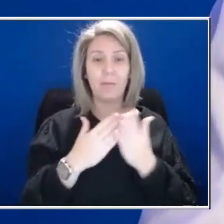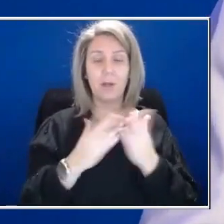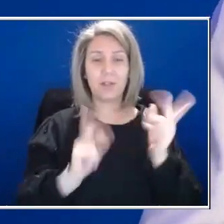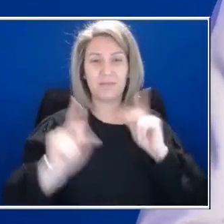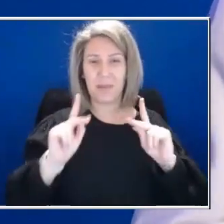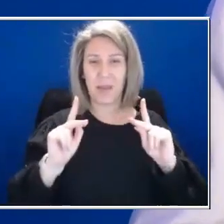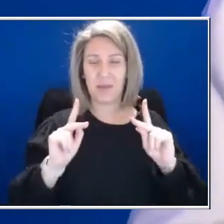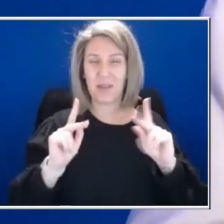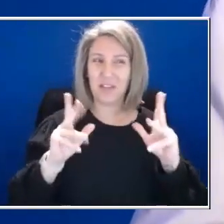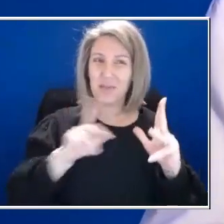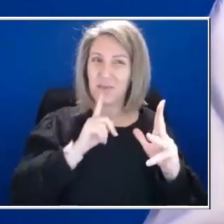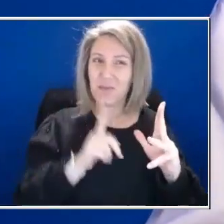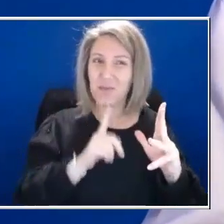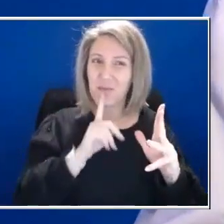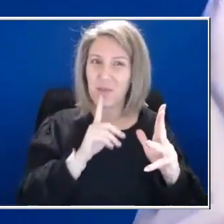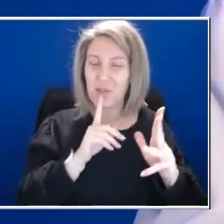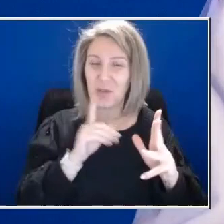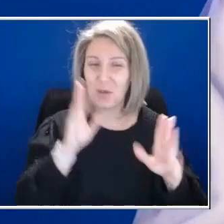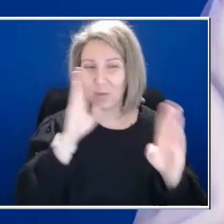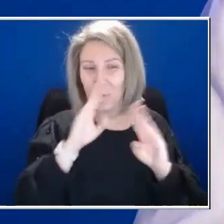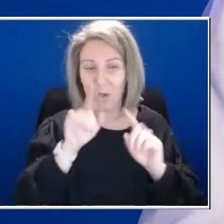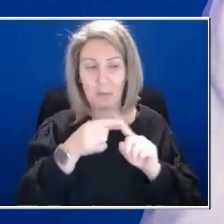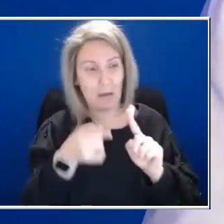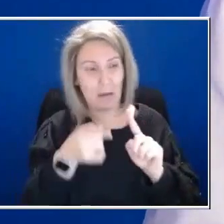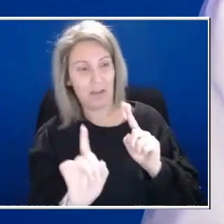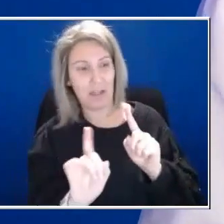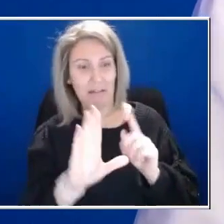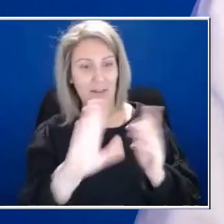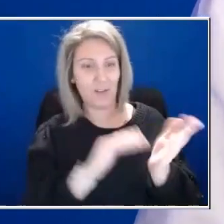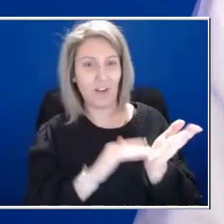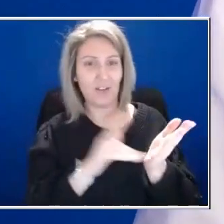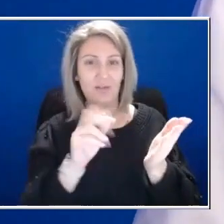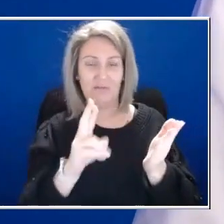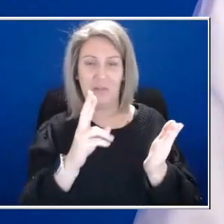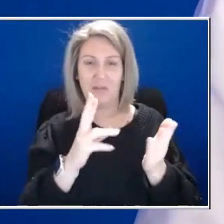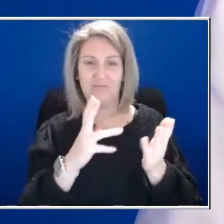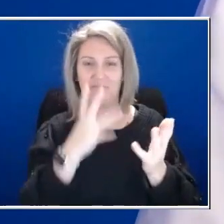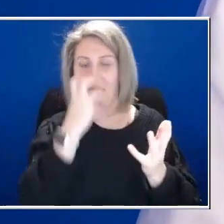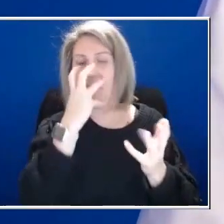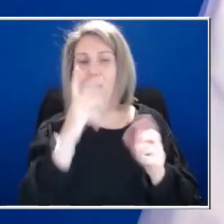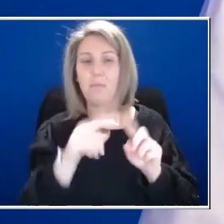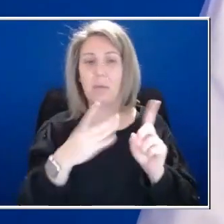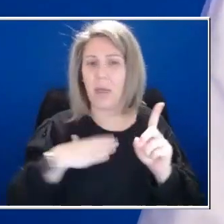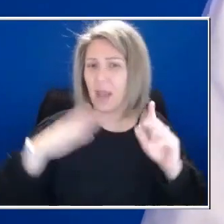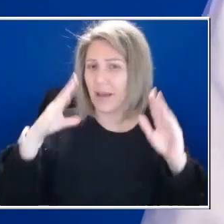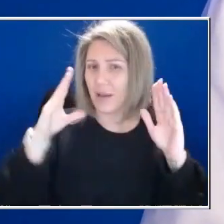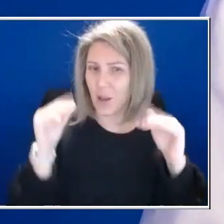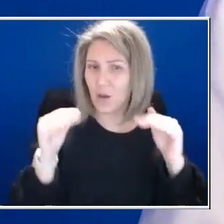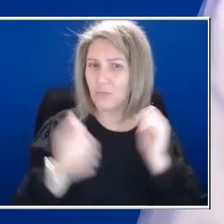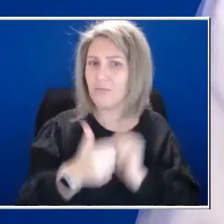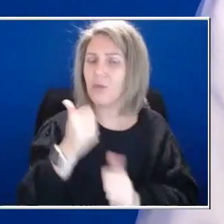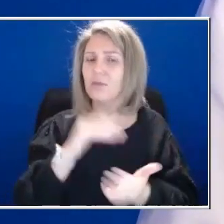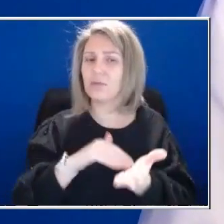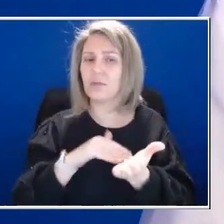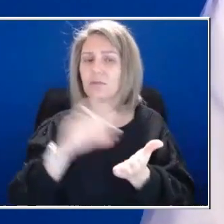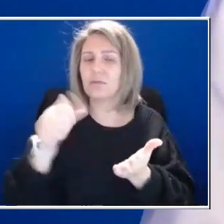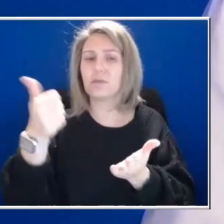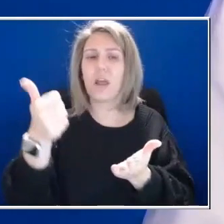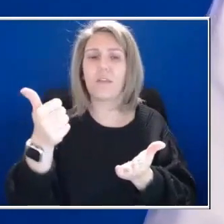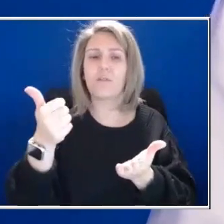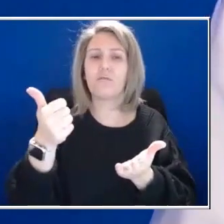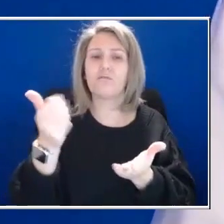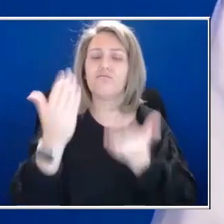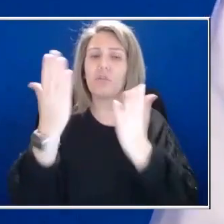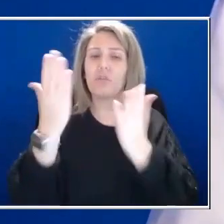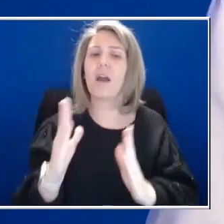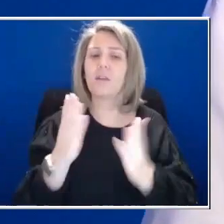about offending their doctor or making their doctor mad. But my hope is that most physicians and other providers would be open